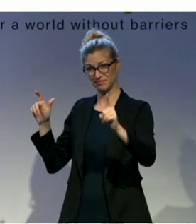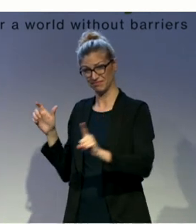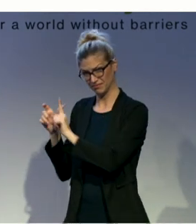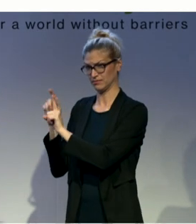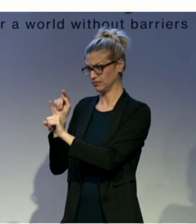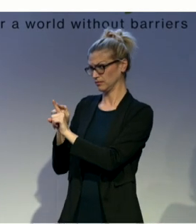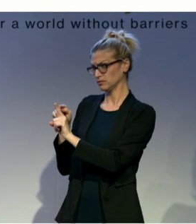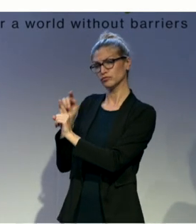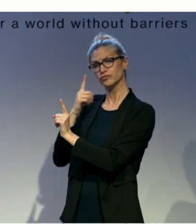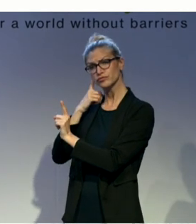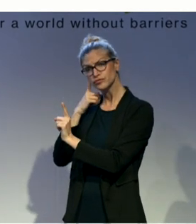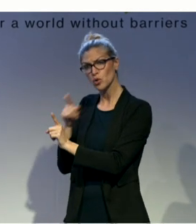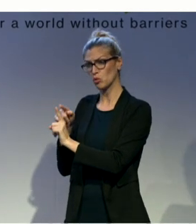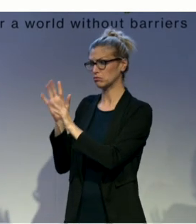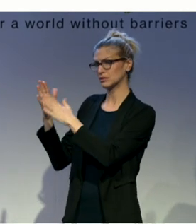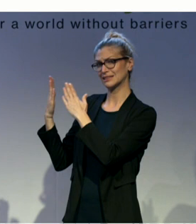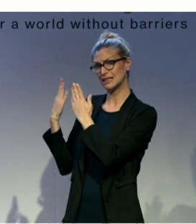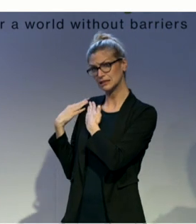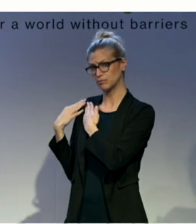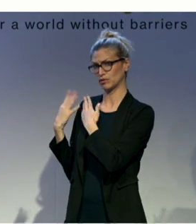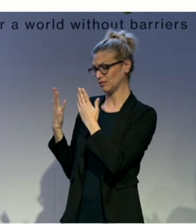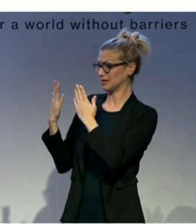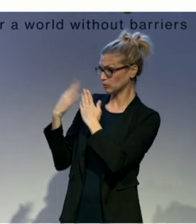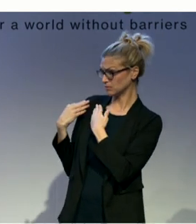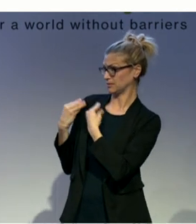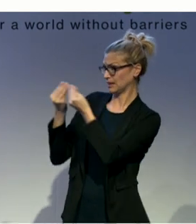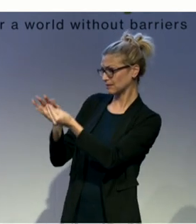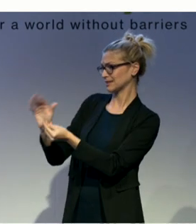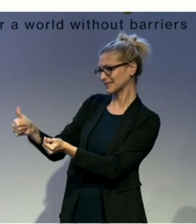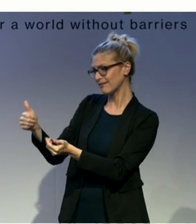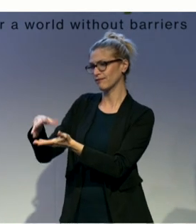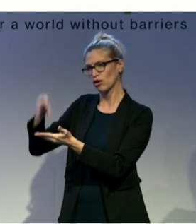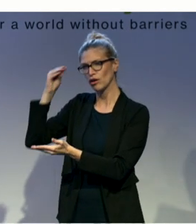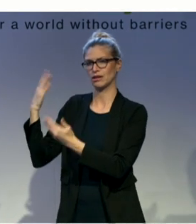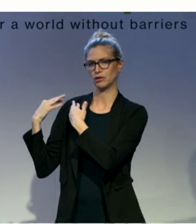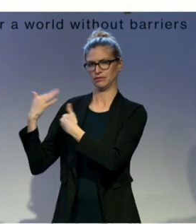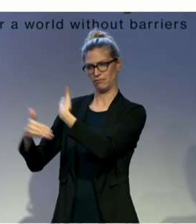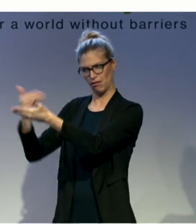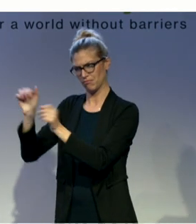take responsibility for their lives in whichever way they can.